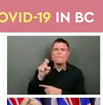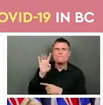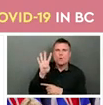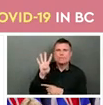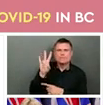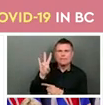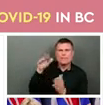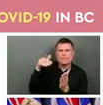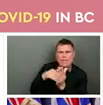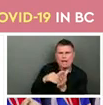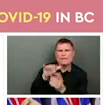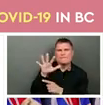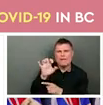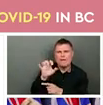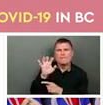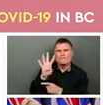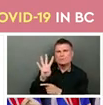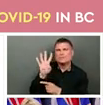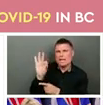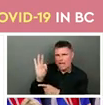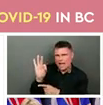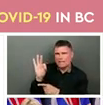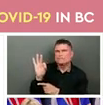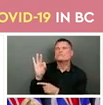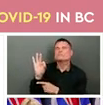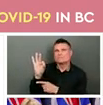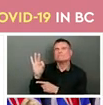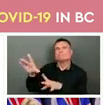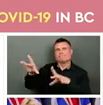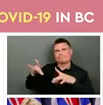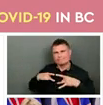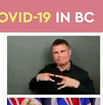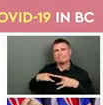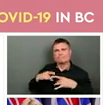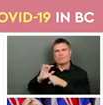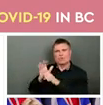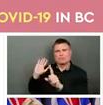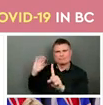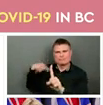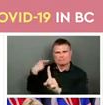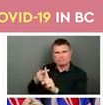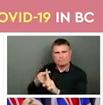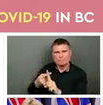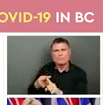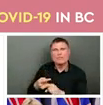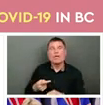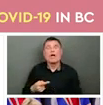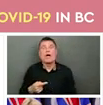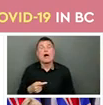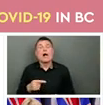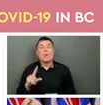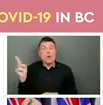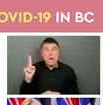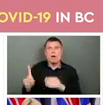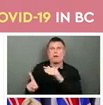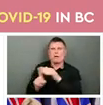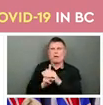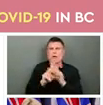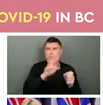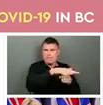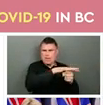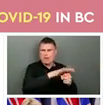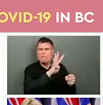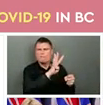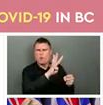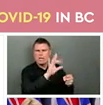147,549 in British Columbia. Of the new cases, 48 were in Vancouver Coastal Health Region, 68 were people who live in the Fraser